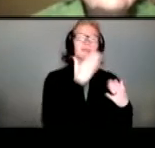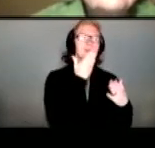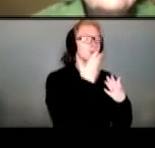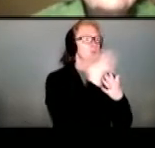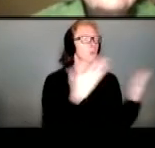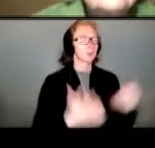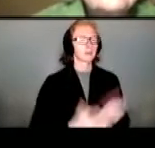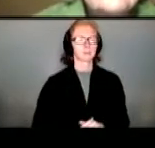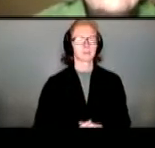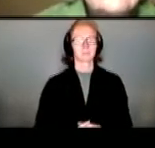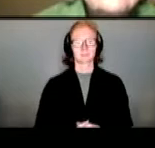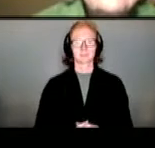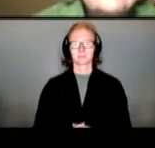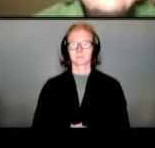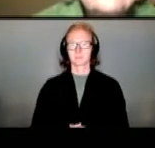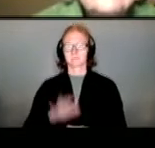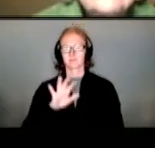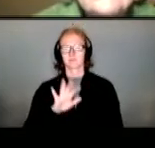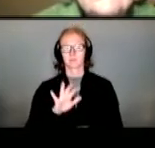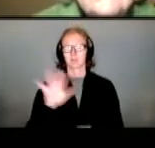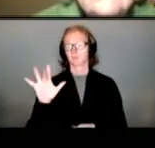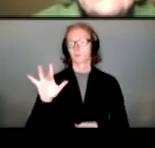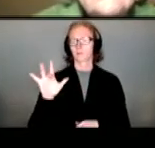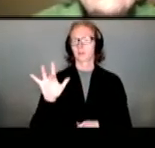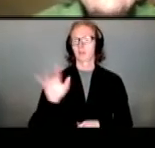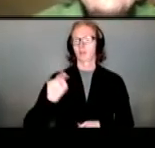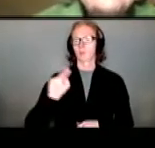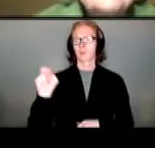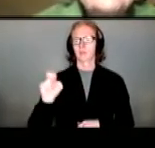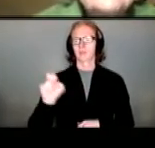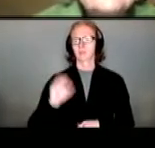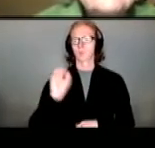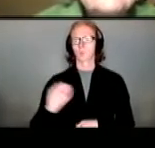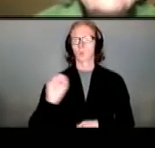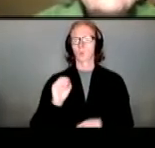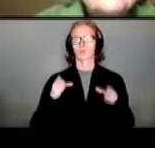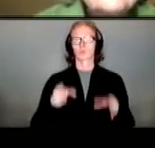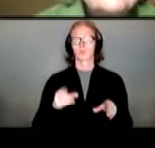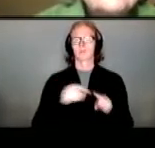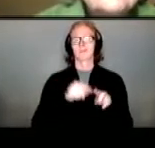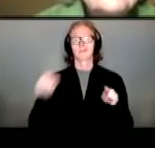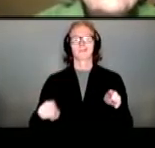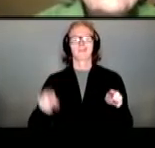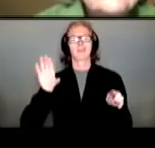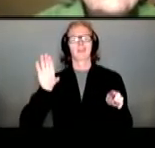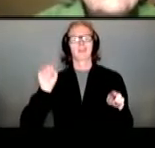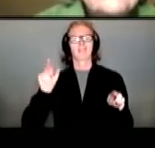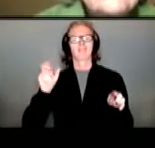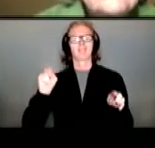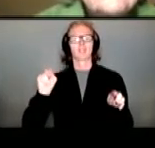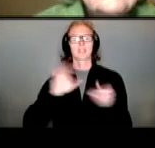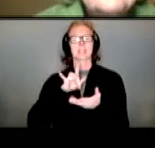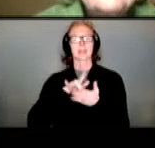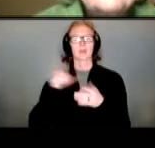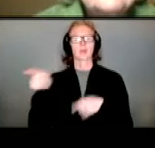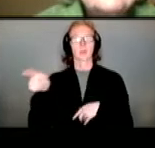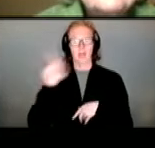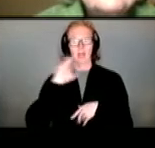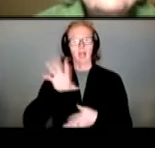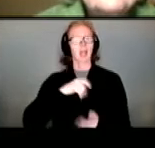Absolutely. We're at 525 Northeast Oregon Street. Right across the street from the convention center. If you need flyers, I can meet you